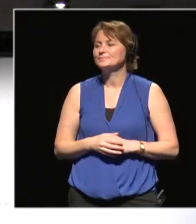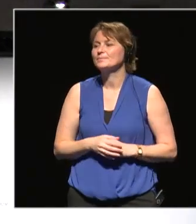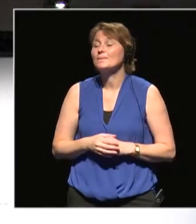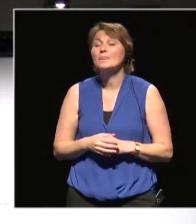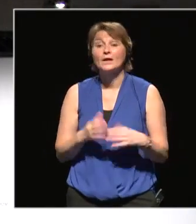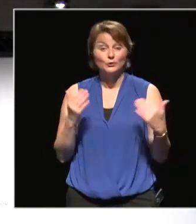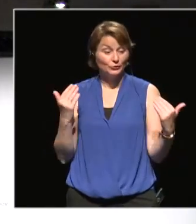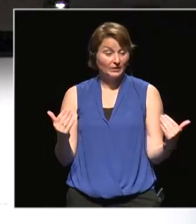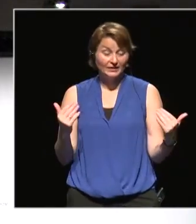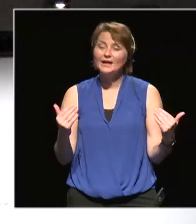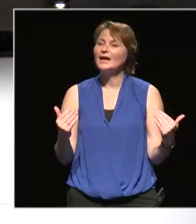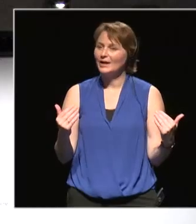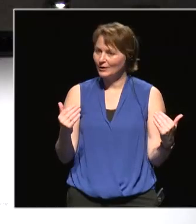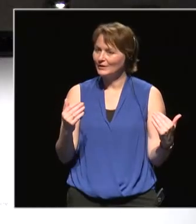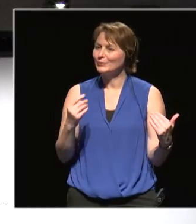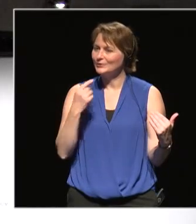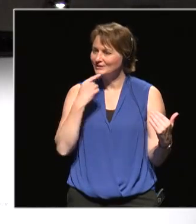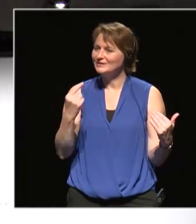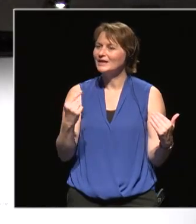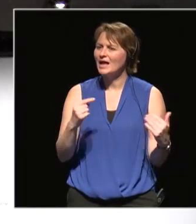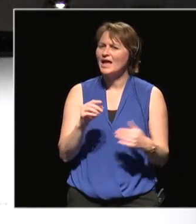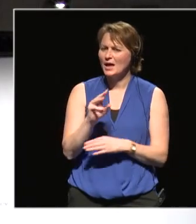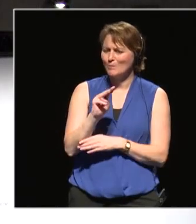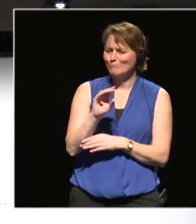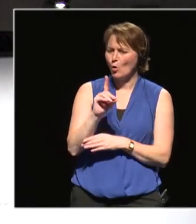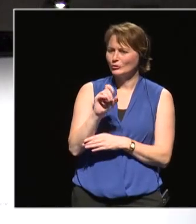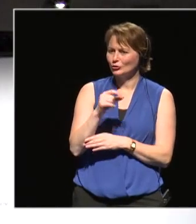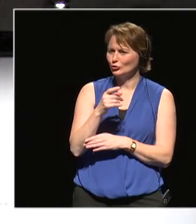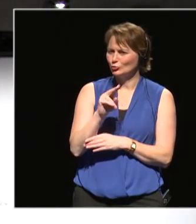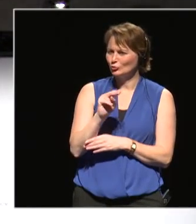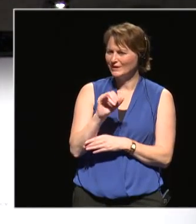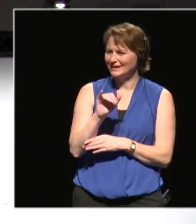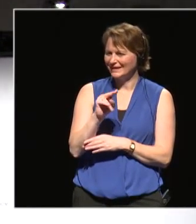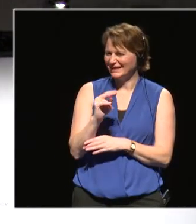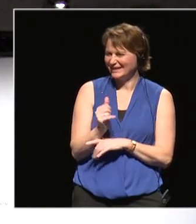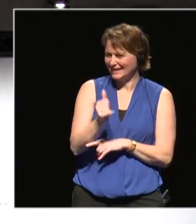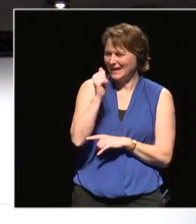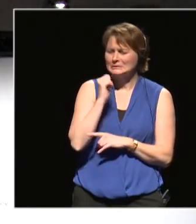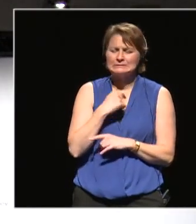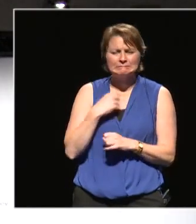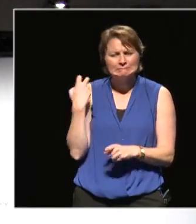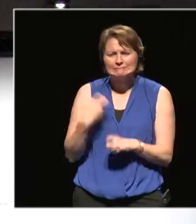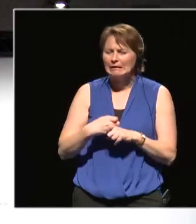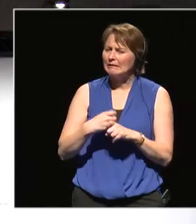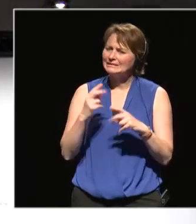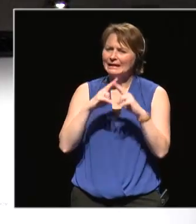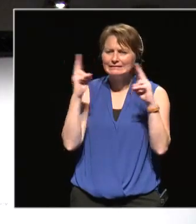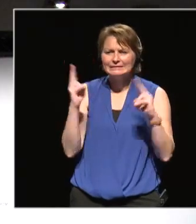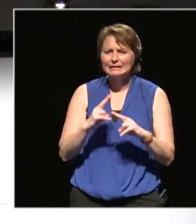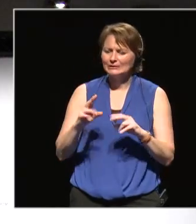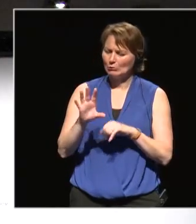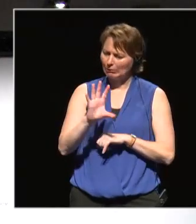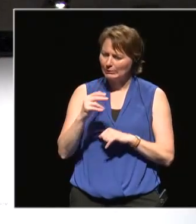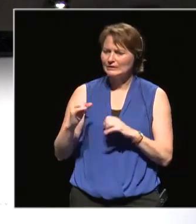Yesterday, we discussed a consensus with Madame Mogherini and the difficulties of reaching agreements in international regional organizations. I was